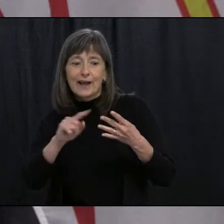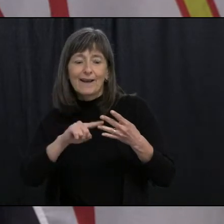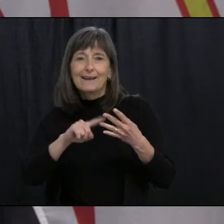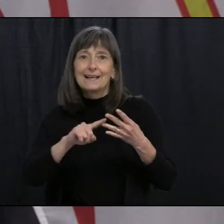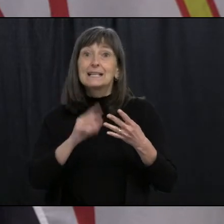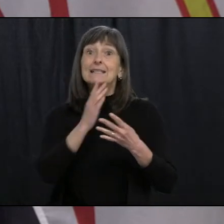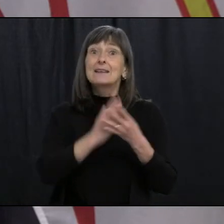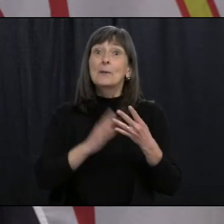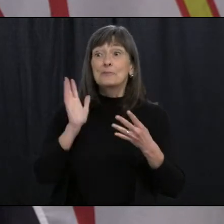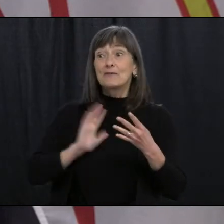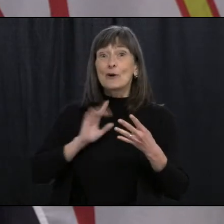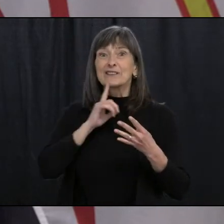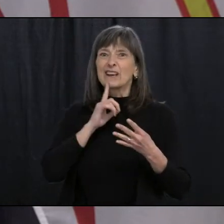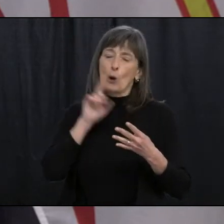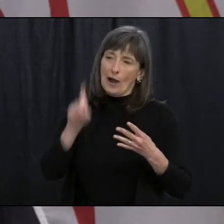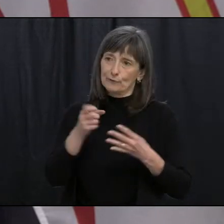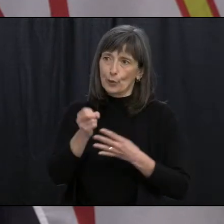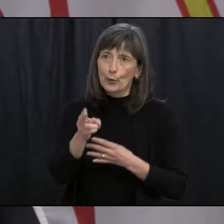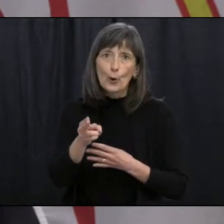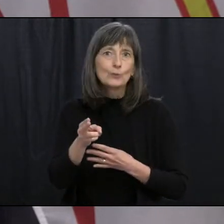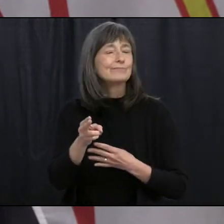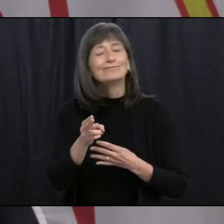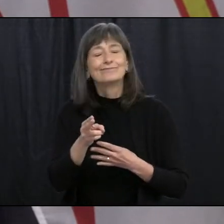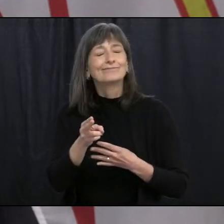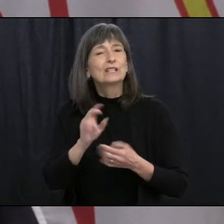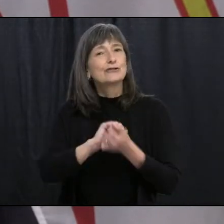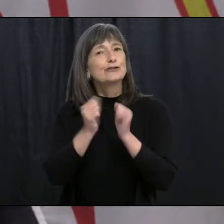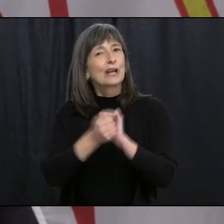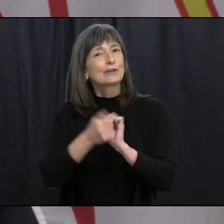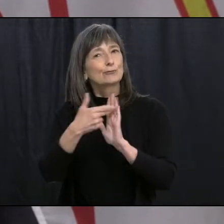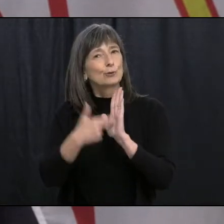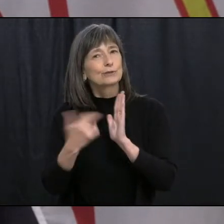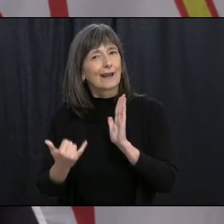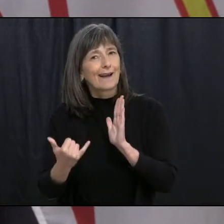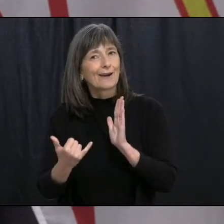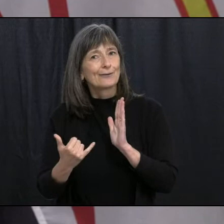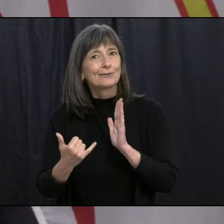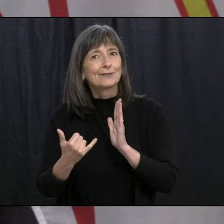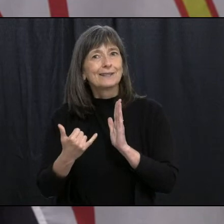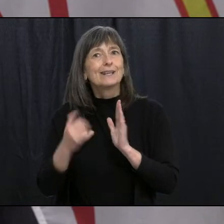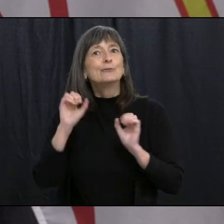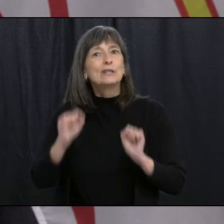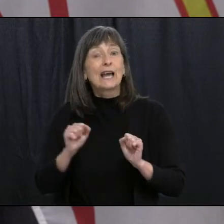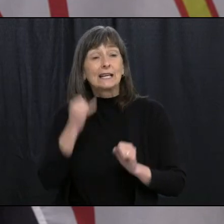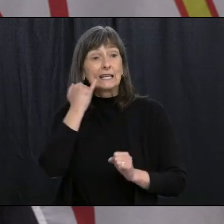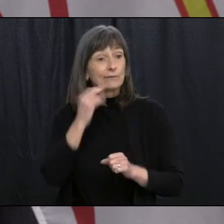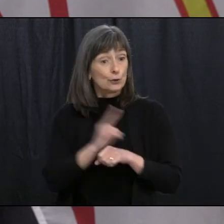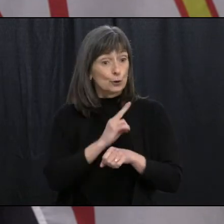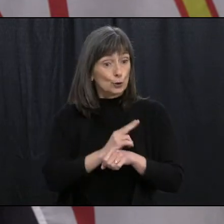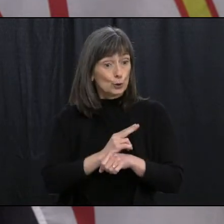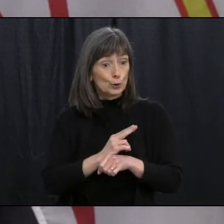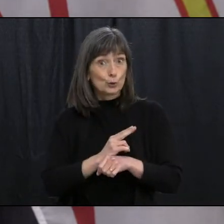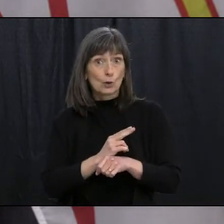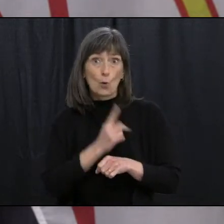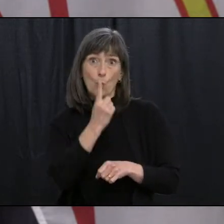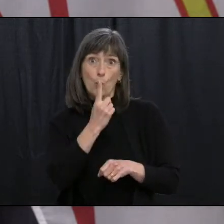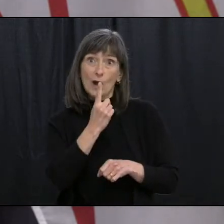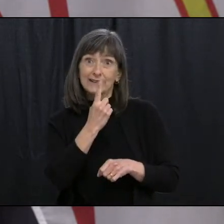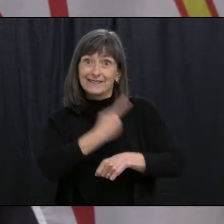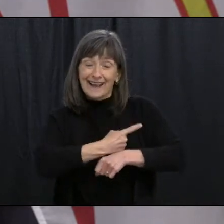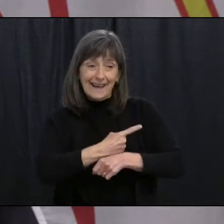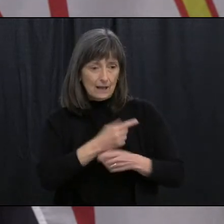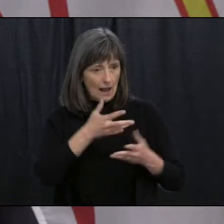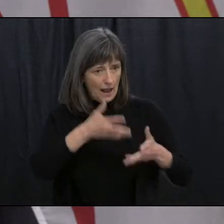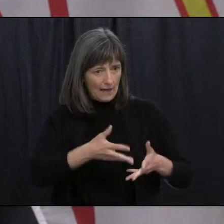at the end of the day can be used the next day, which wasn't the case before. But now we have a 24-hour window to use those doses, so it should be